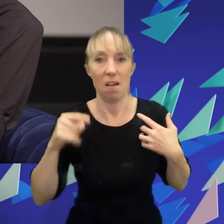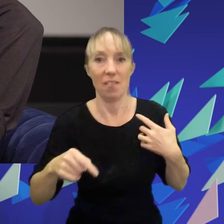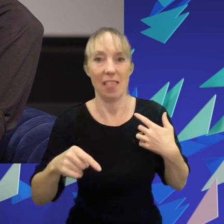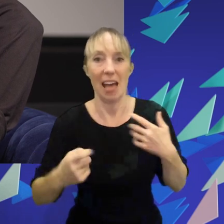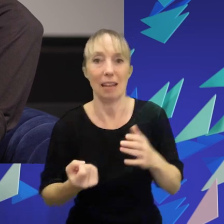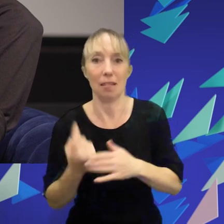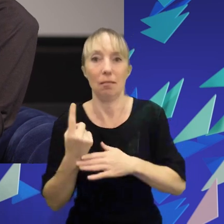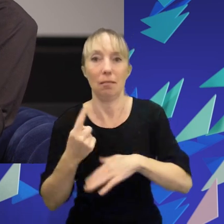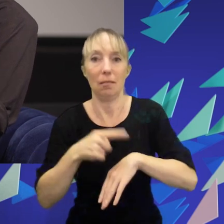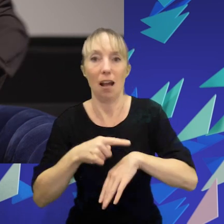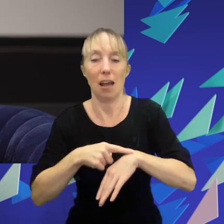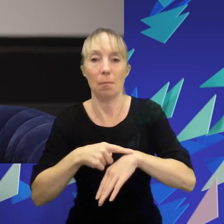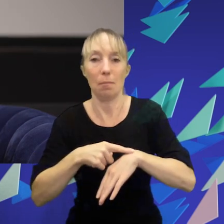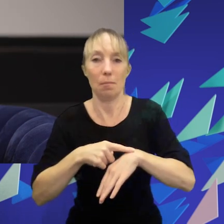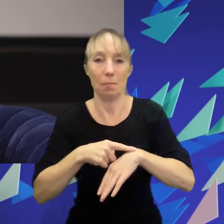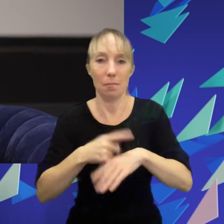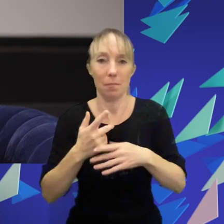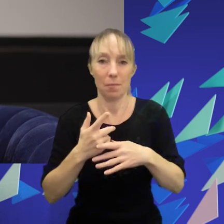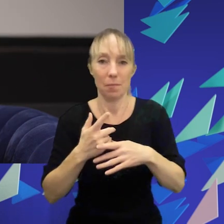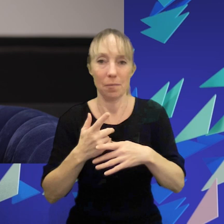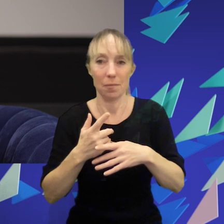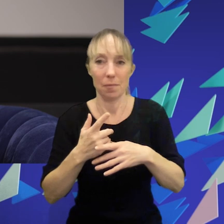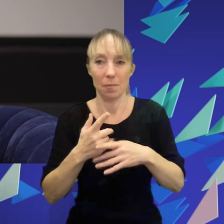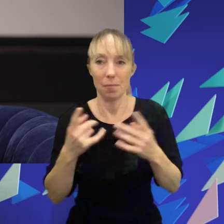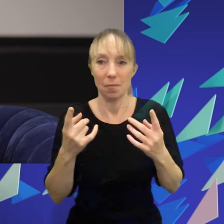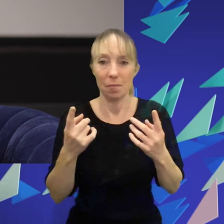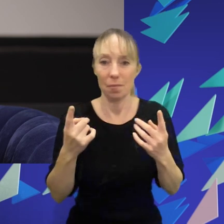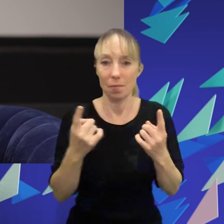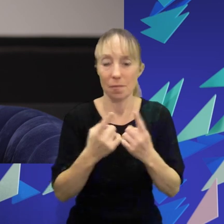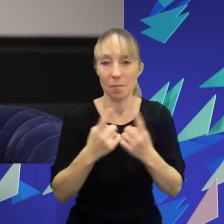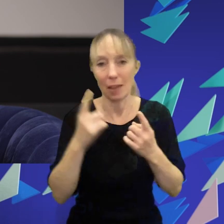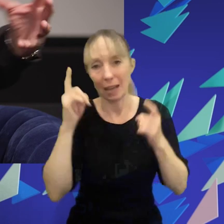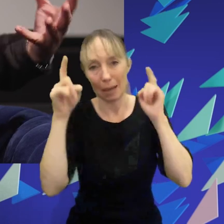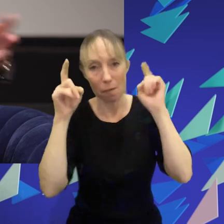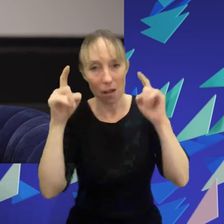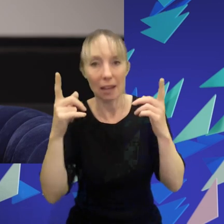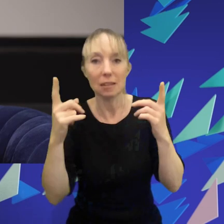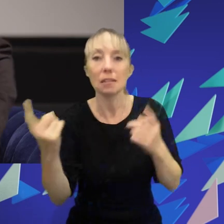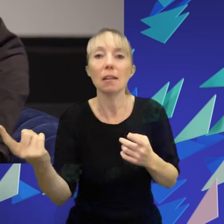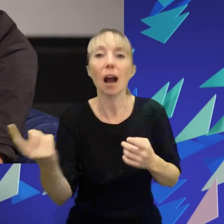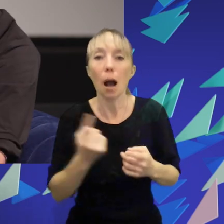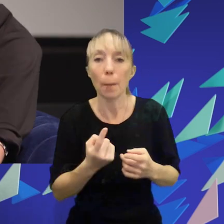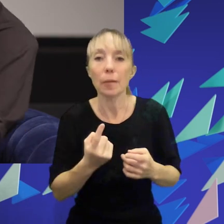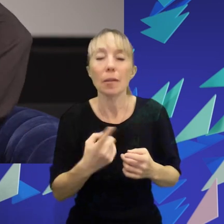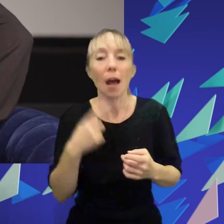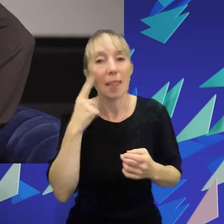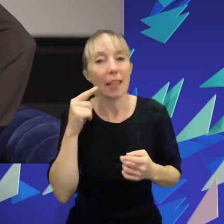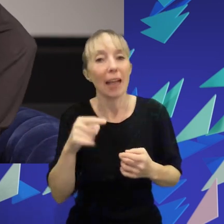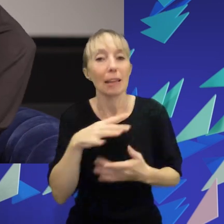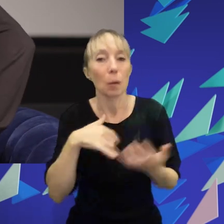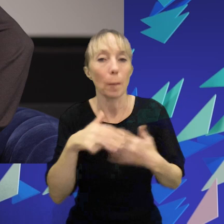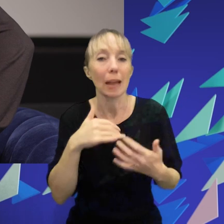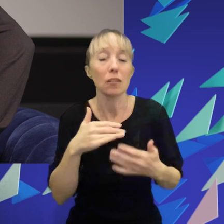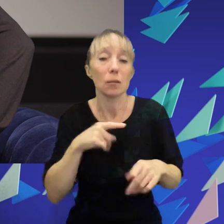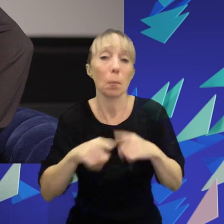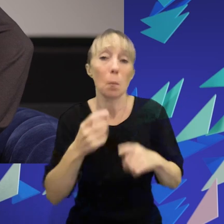moment, that things improvise and comes. So that combination, I found that is the most beautiful